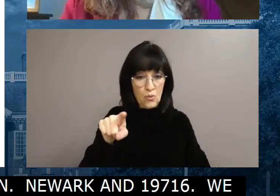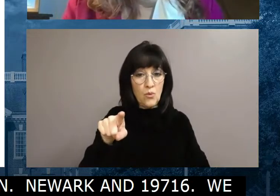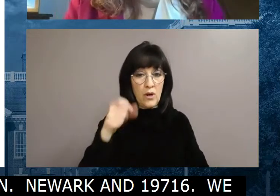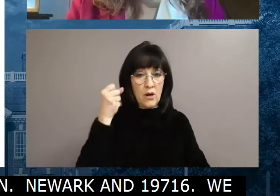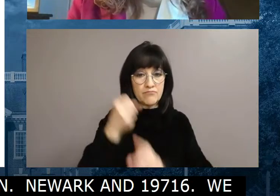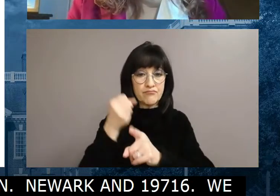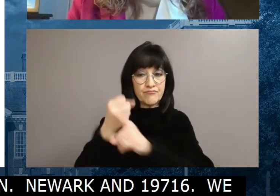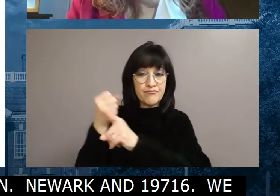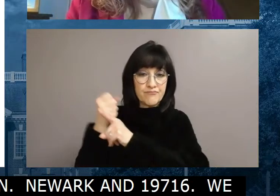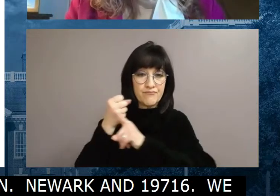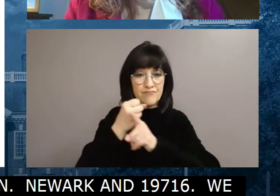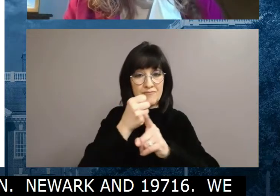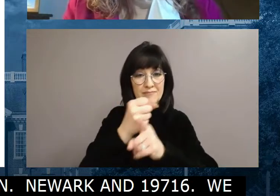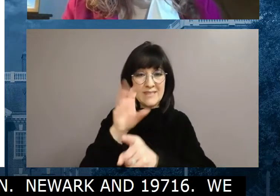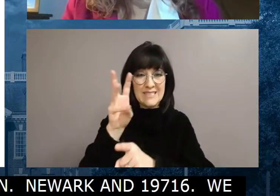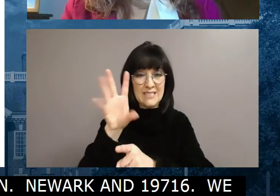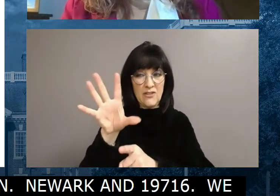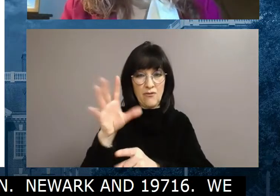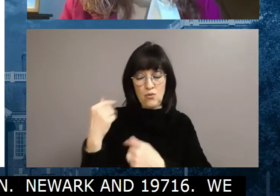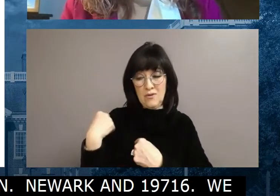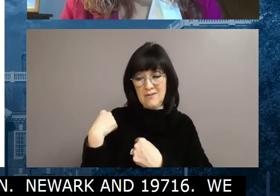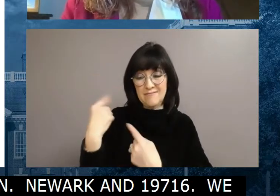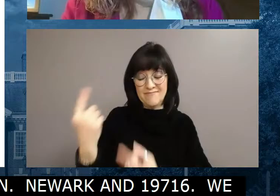weeks ago, but we still have some